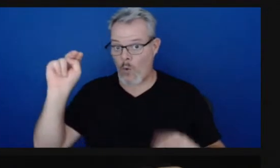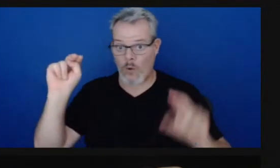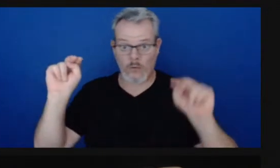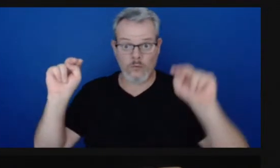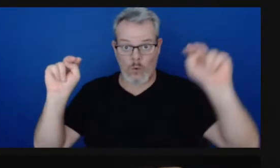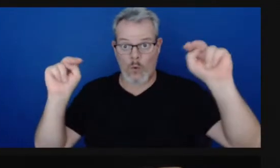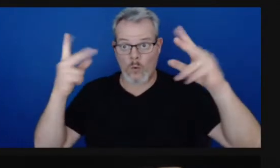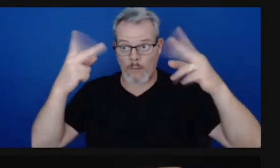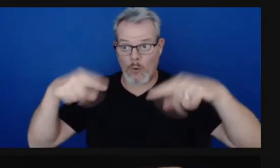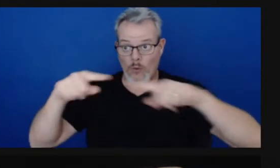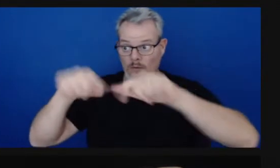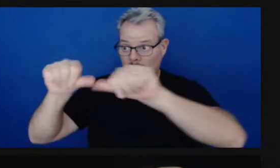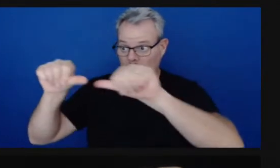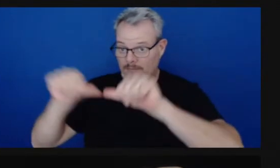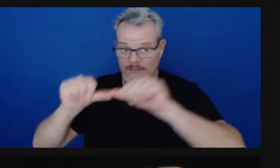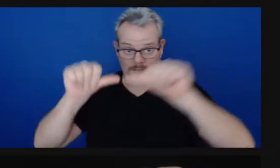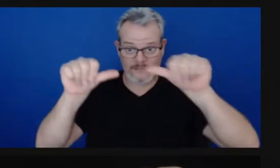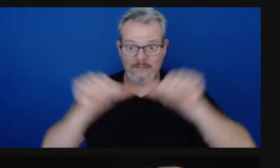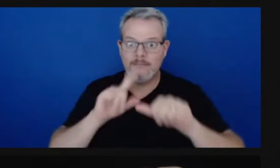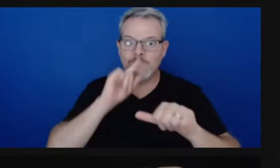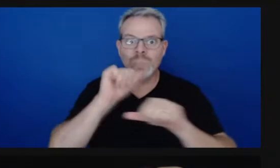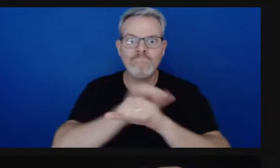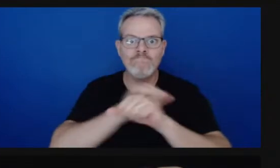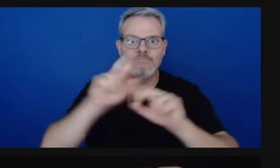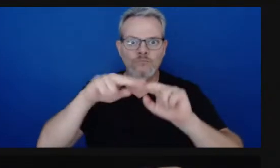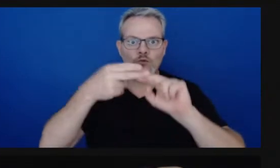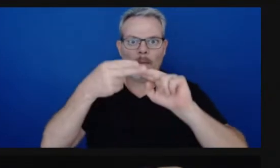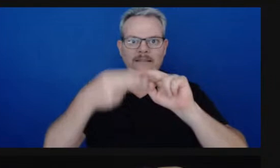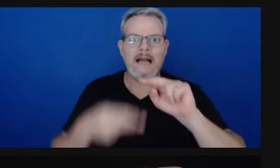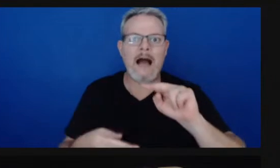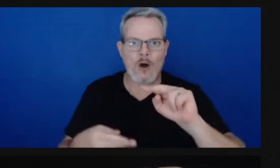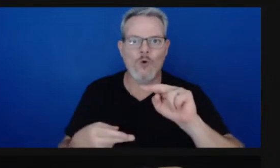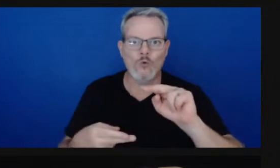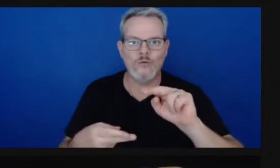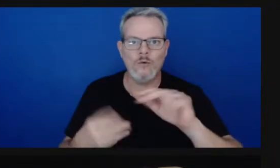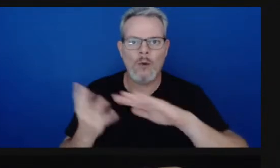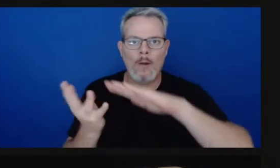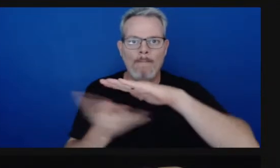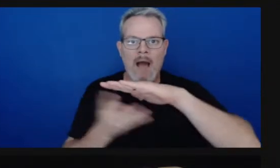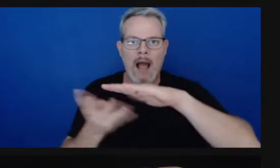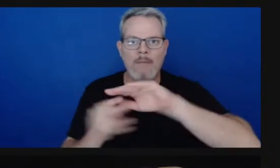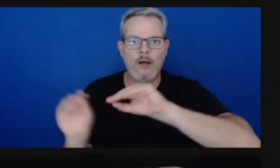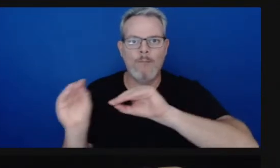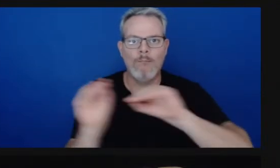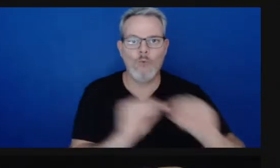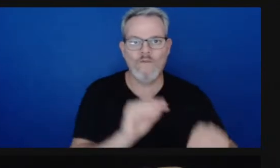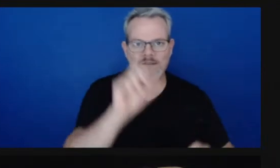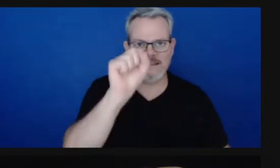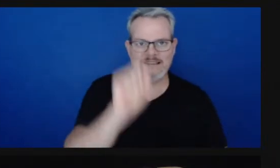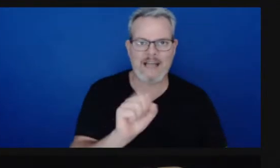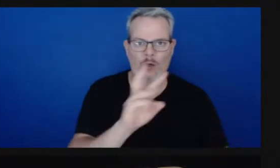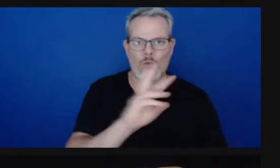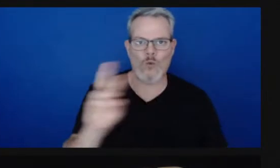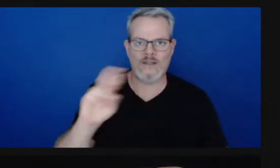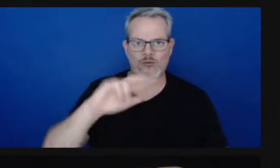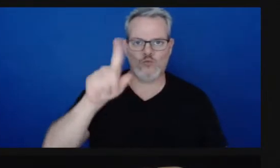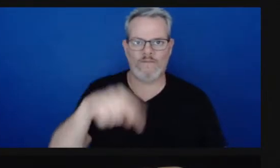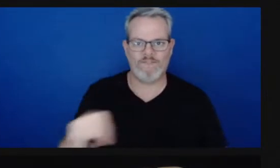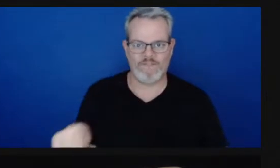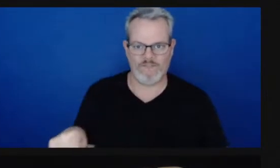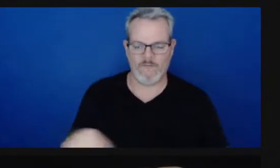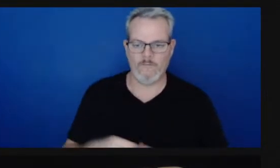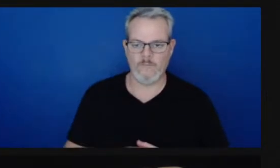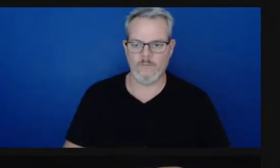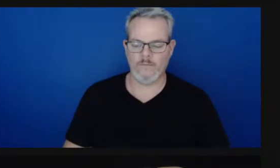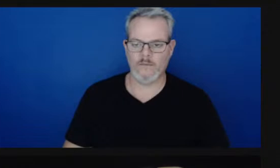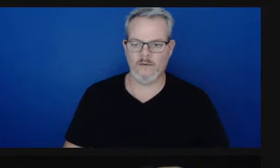were actually dropping down as magma was moving towards the southwest rift. Come to crater rim. Let's look at that up and